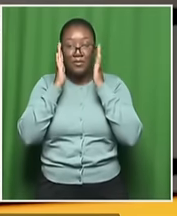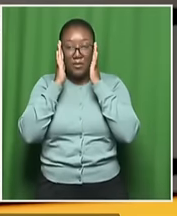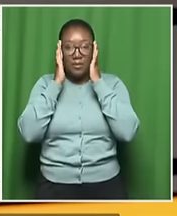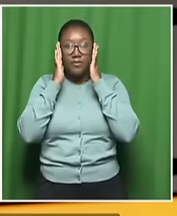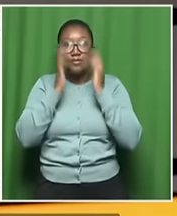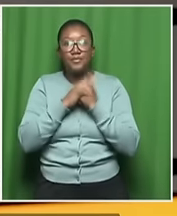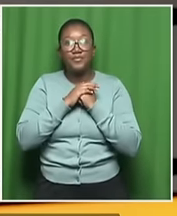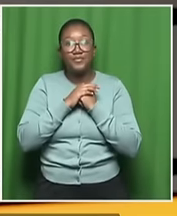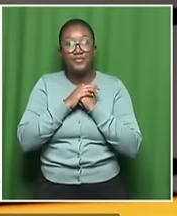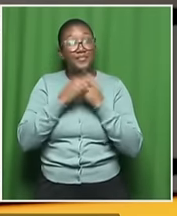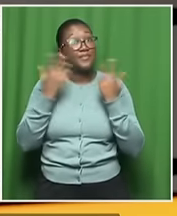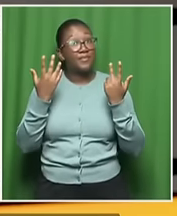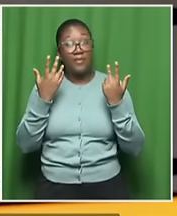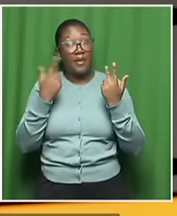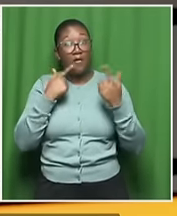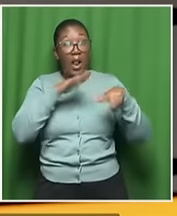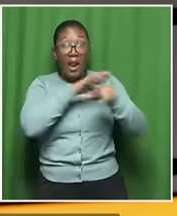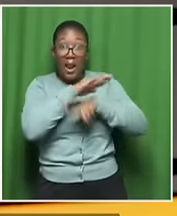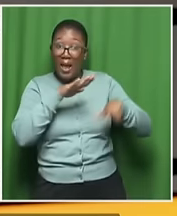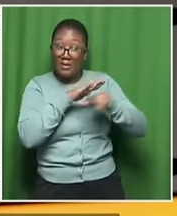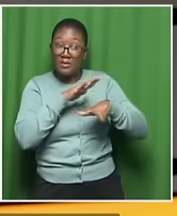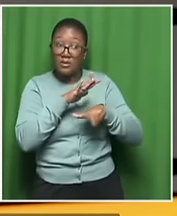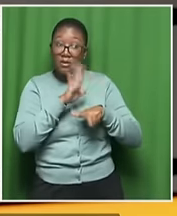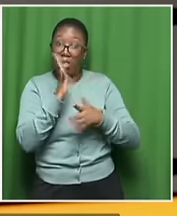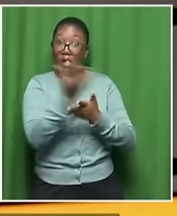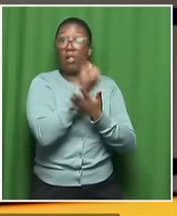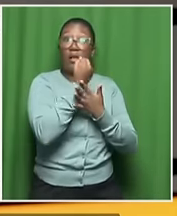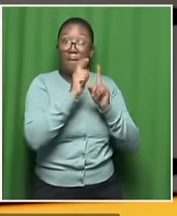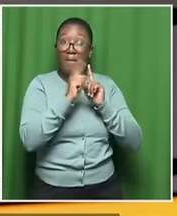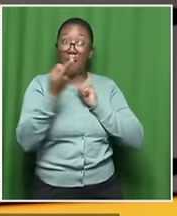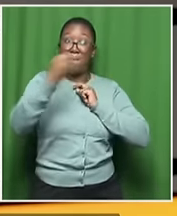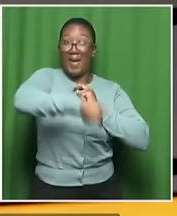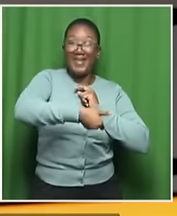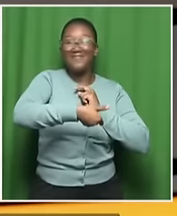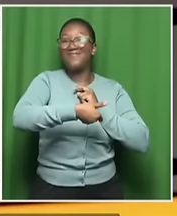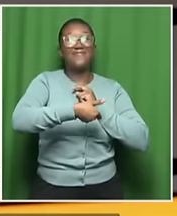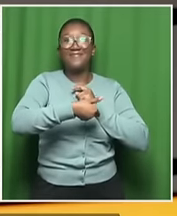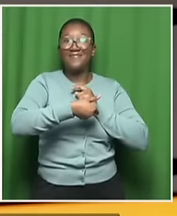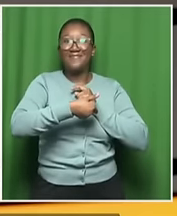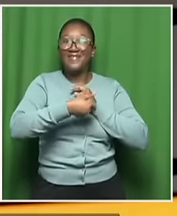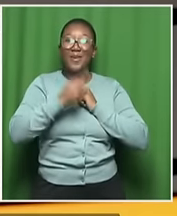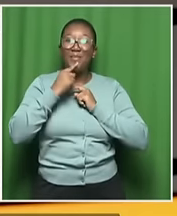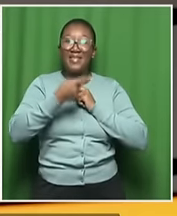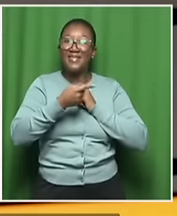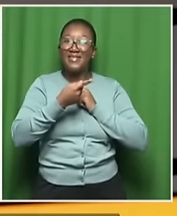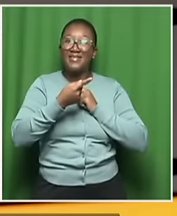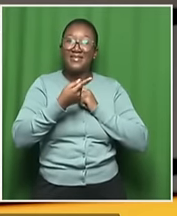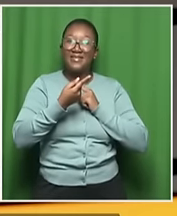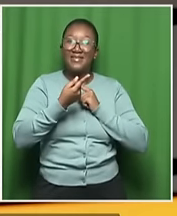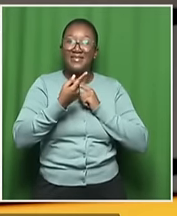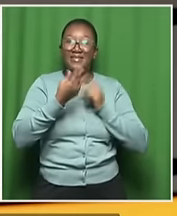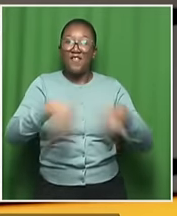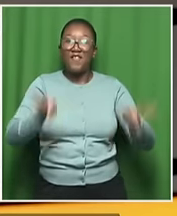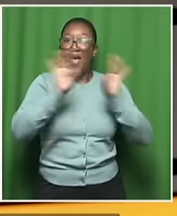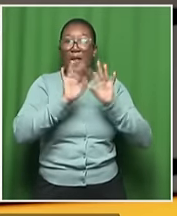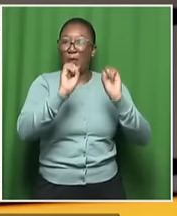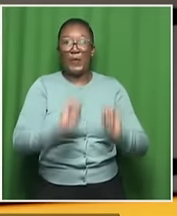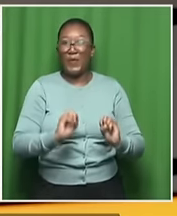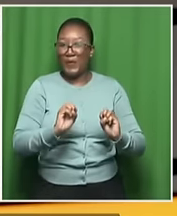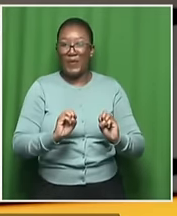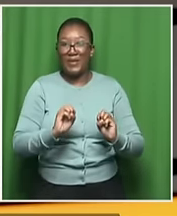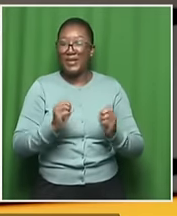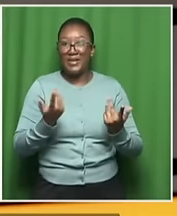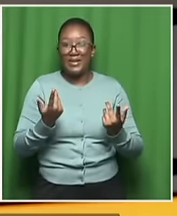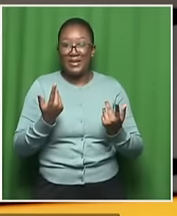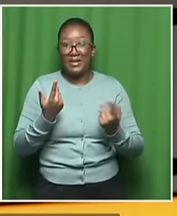not expropriation without compensation. It's with zero value. And I said, if the government think that